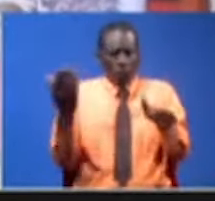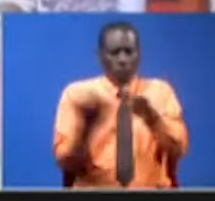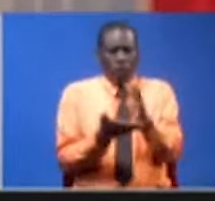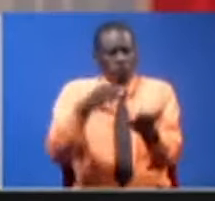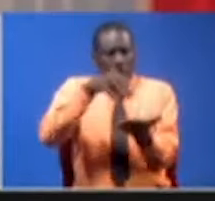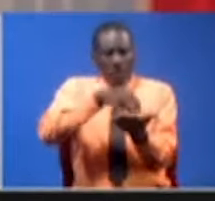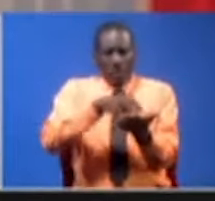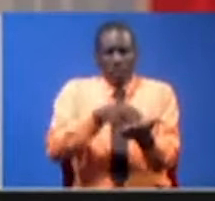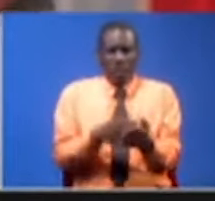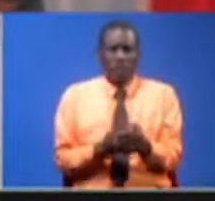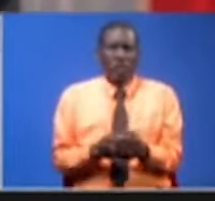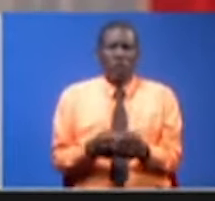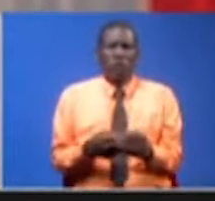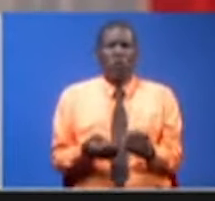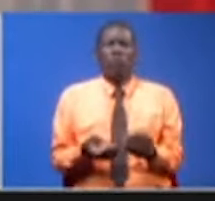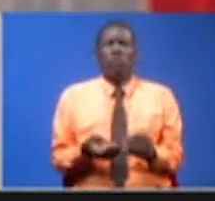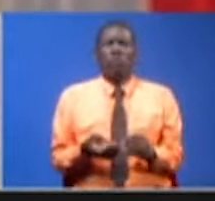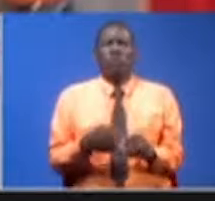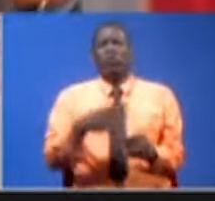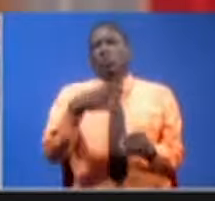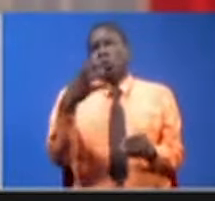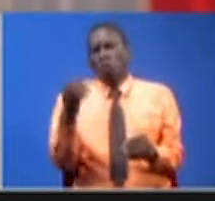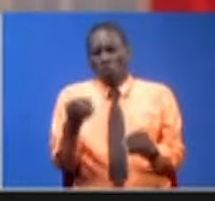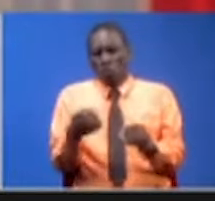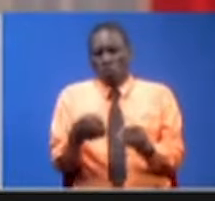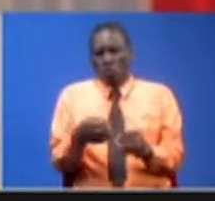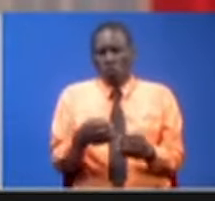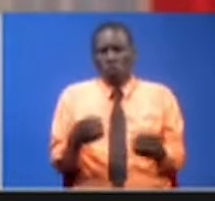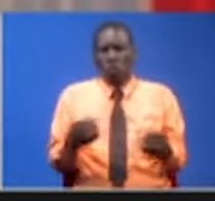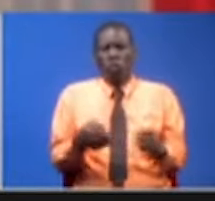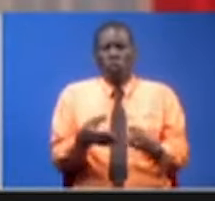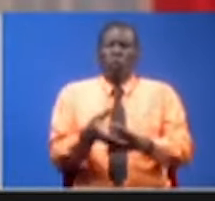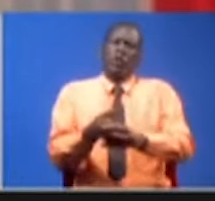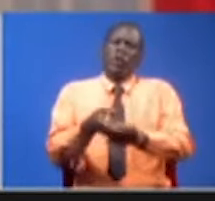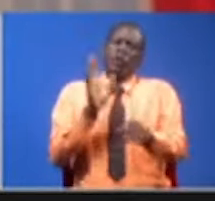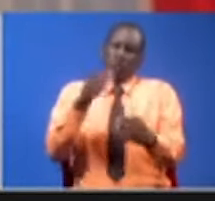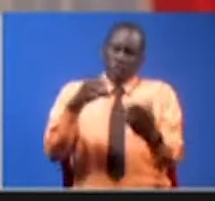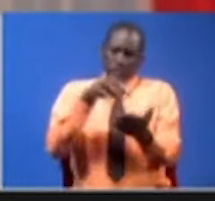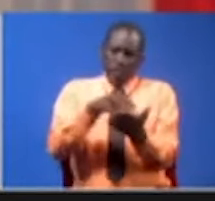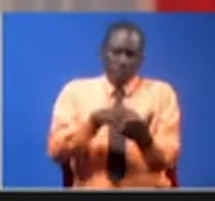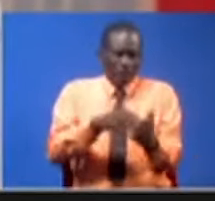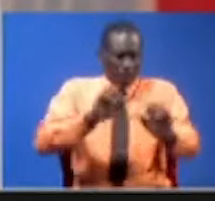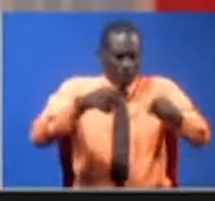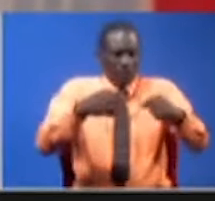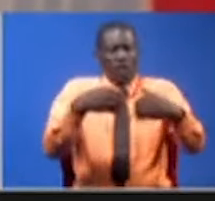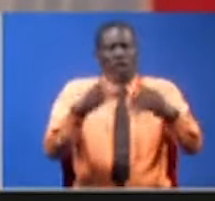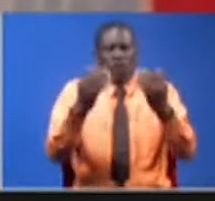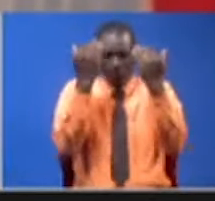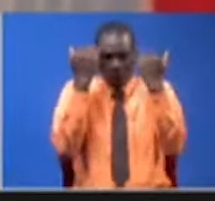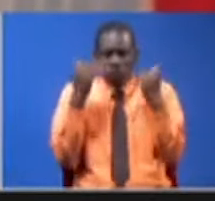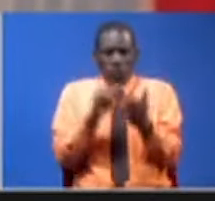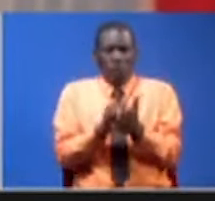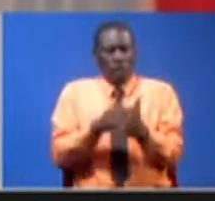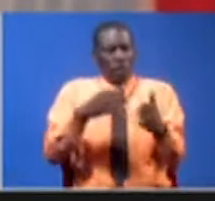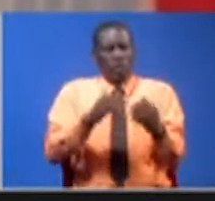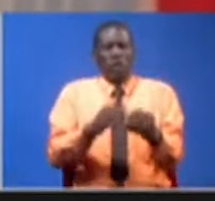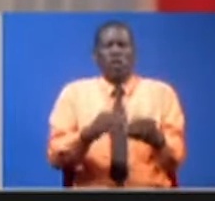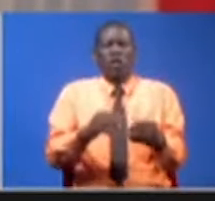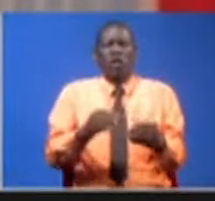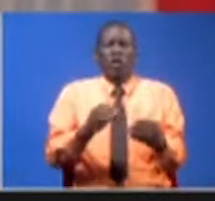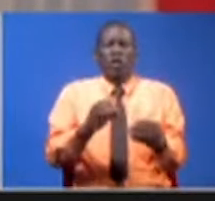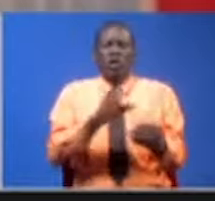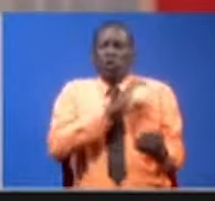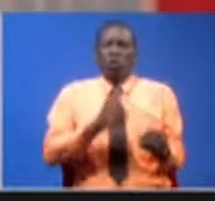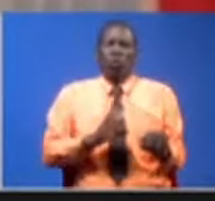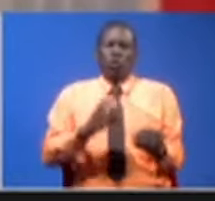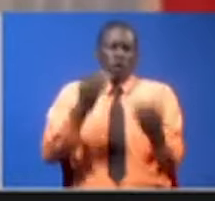cases to go and reach an out-of-court settlement so that the injunction is lifted and we can